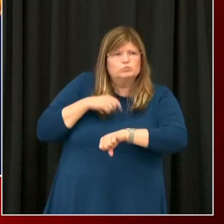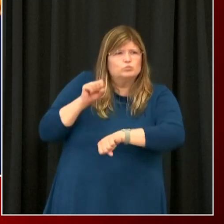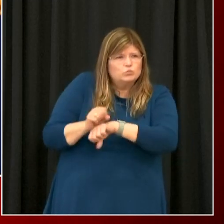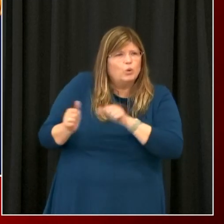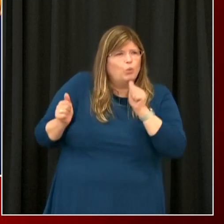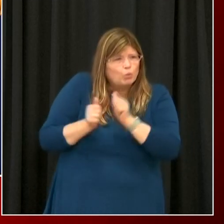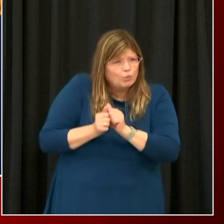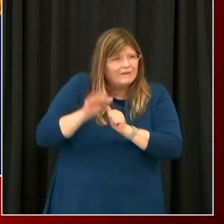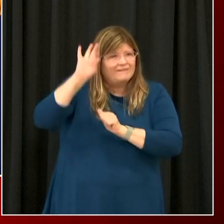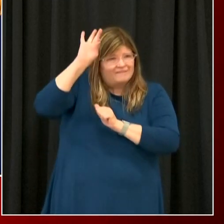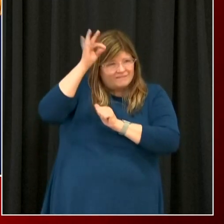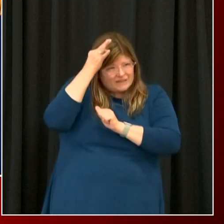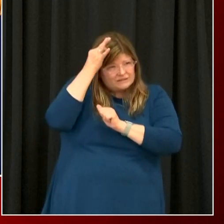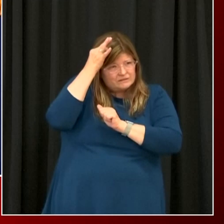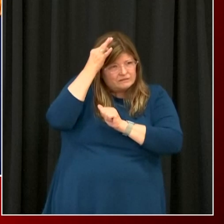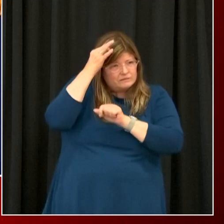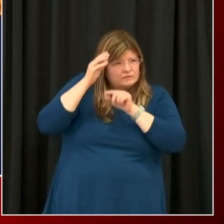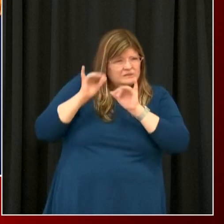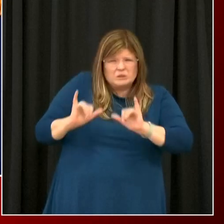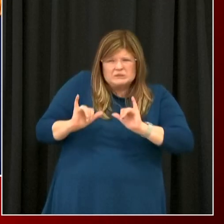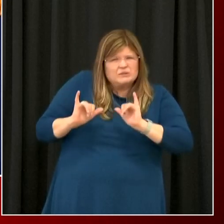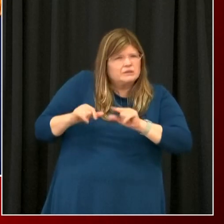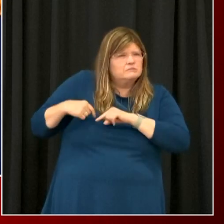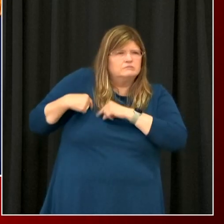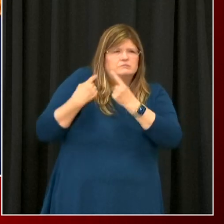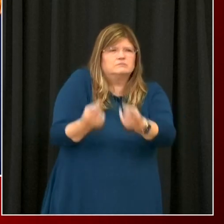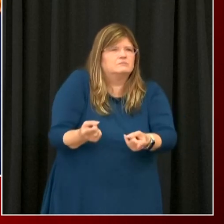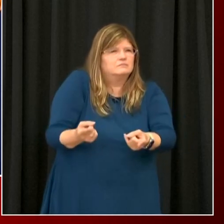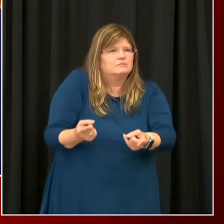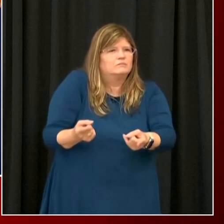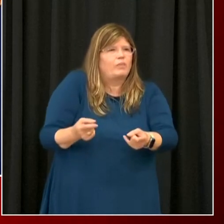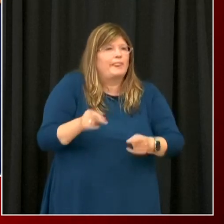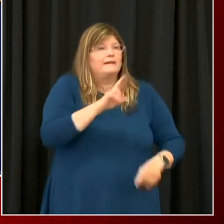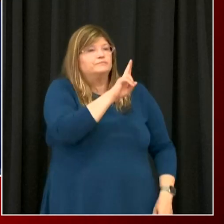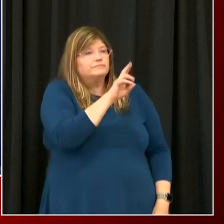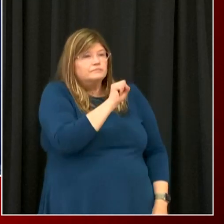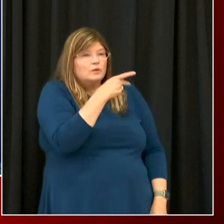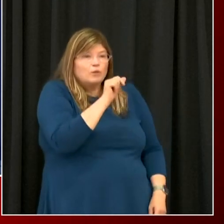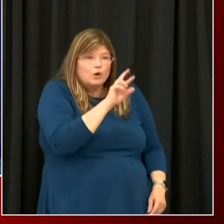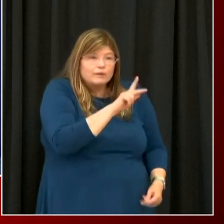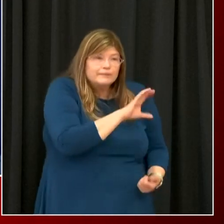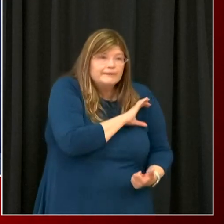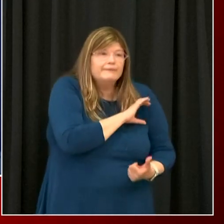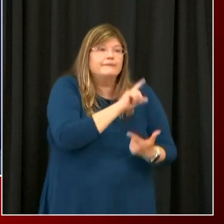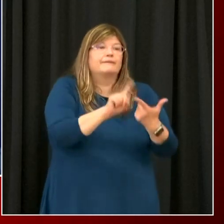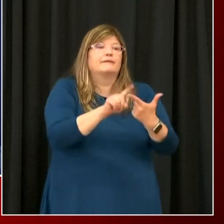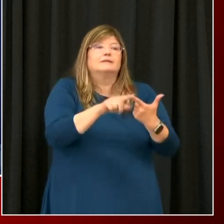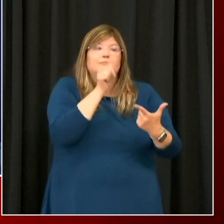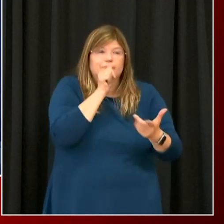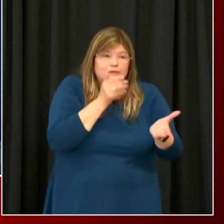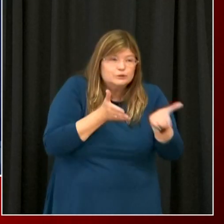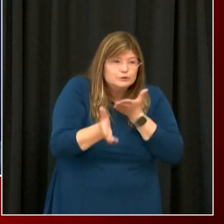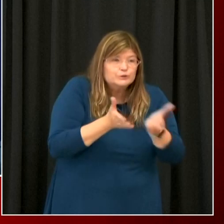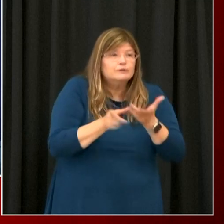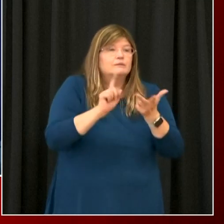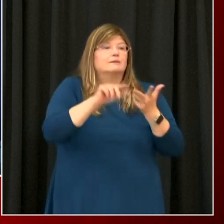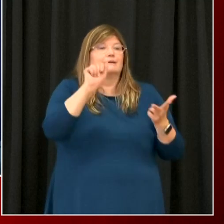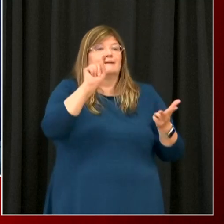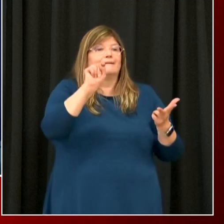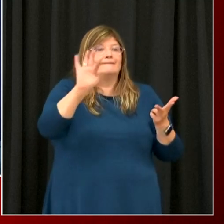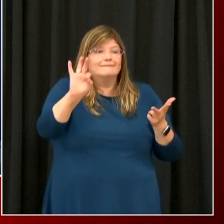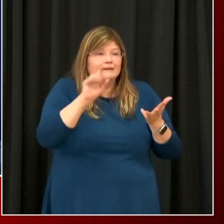always work with in Washington, D.C., U.S. Park Police, U.S. Secret Service, ATF,